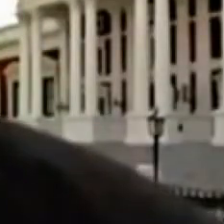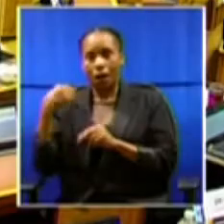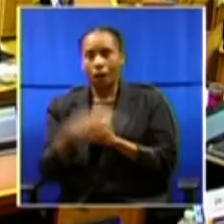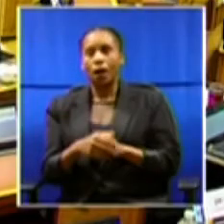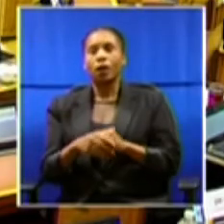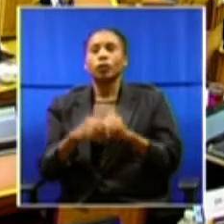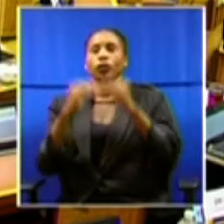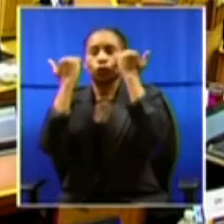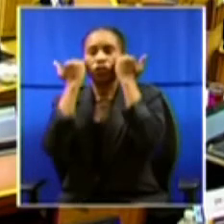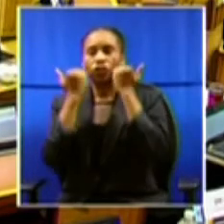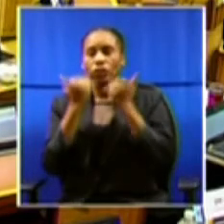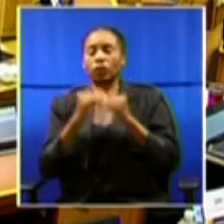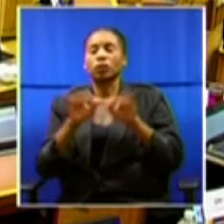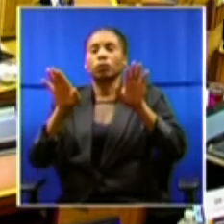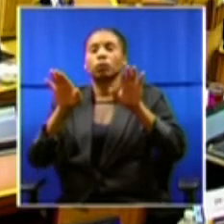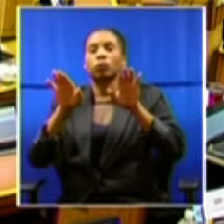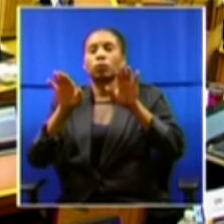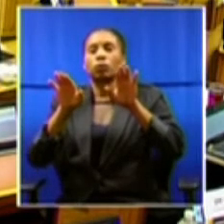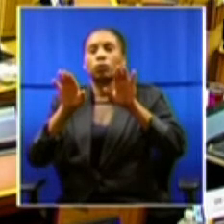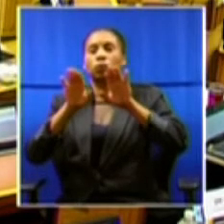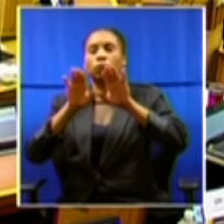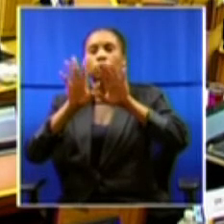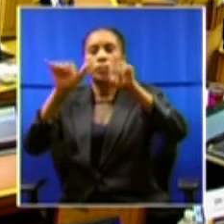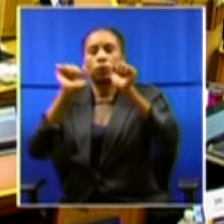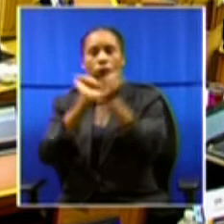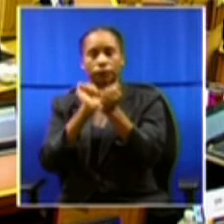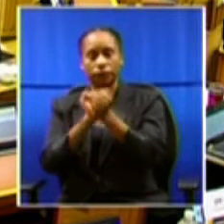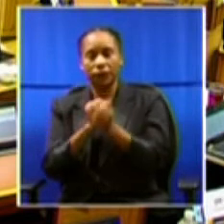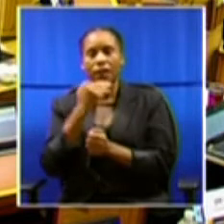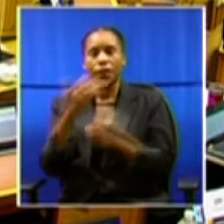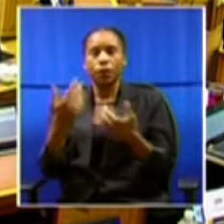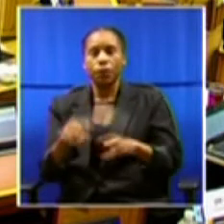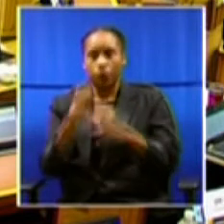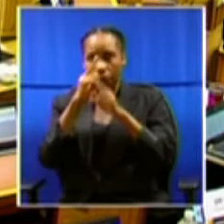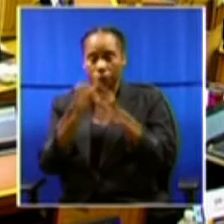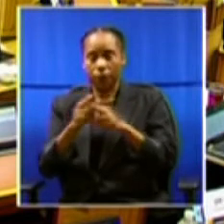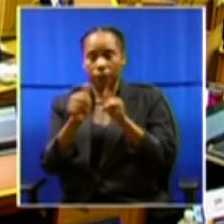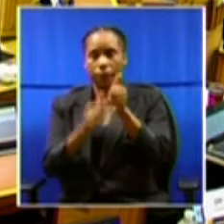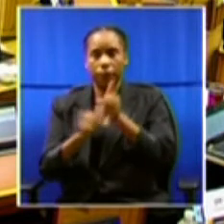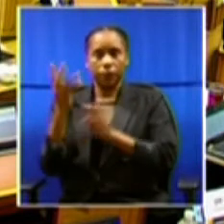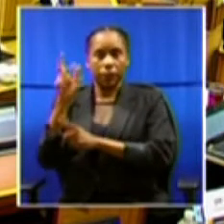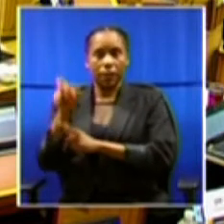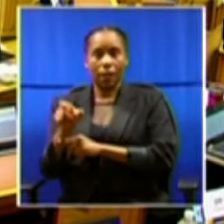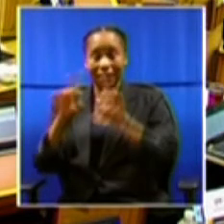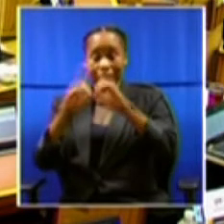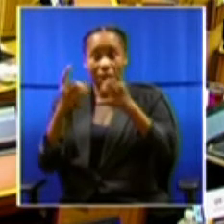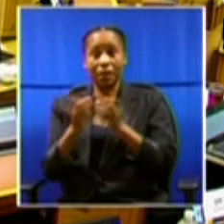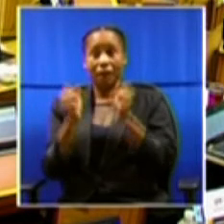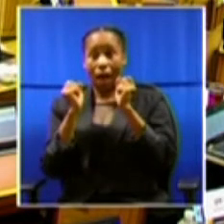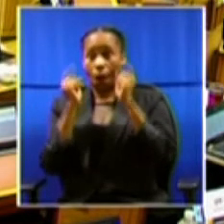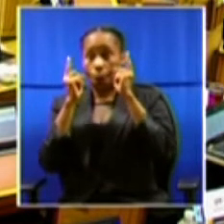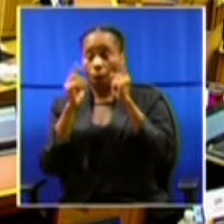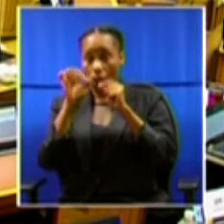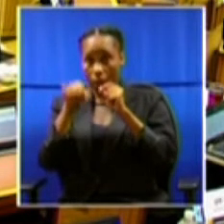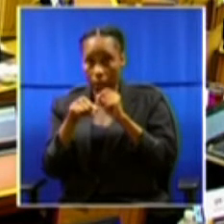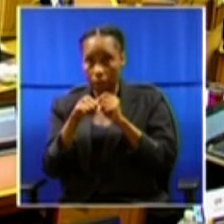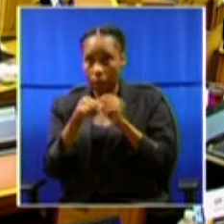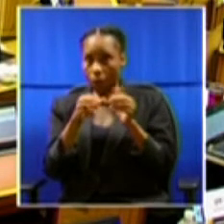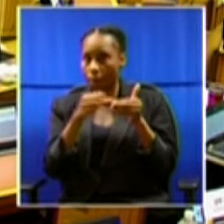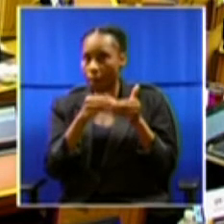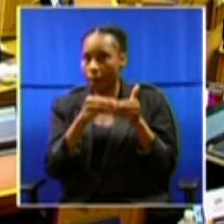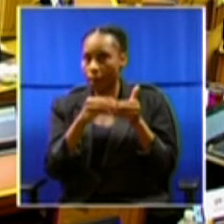Thank you, Honorable Deputy Speaker. The department is aware of gang members that